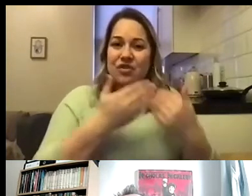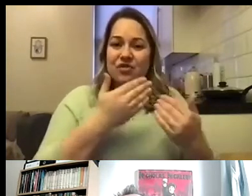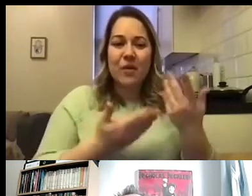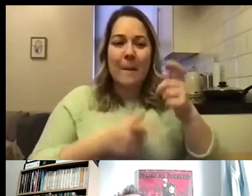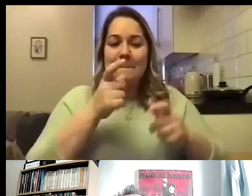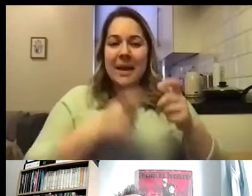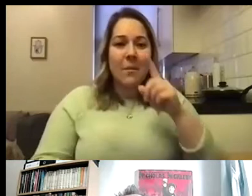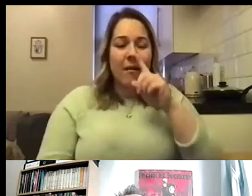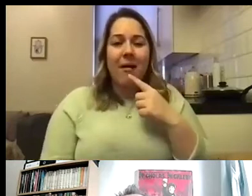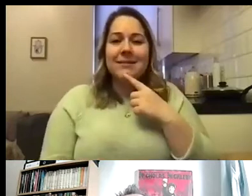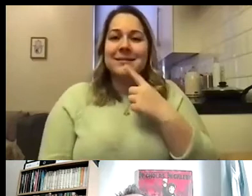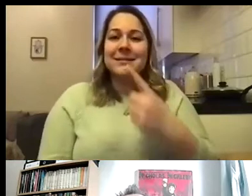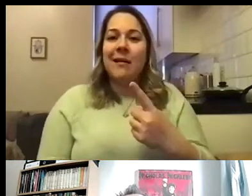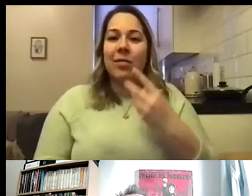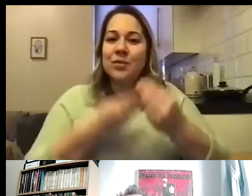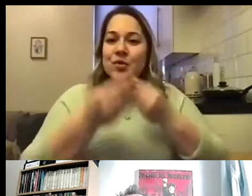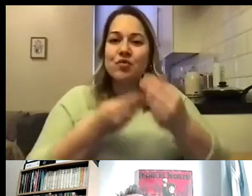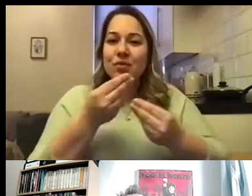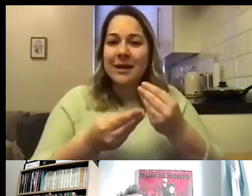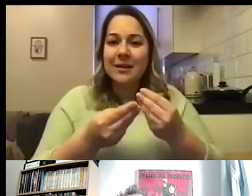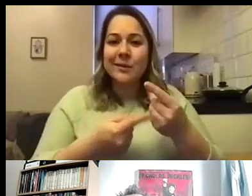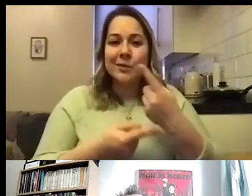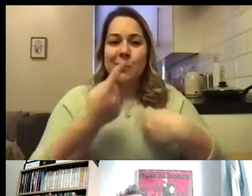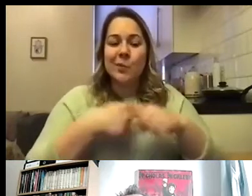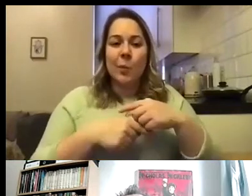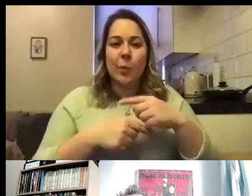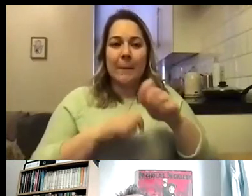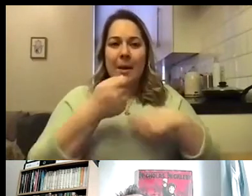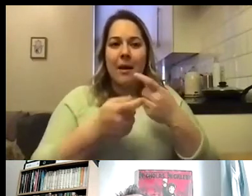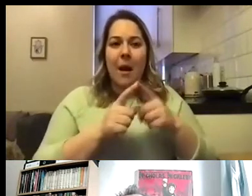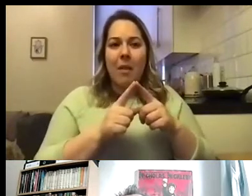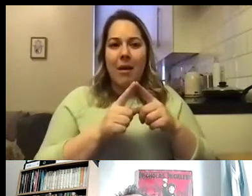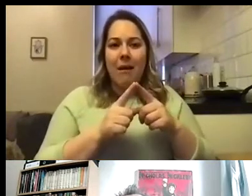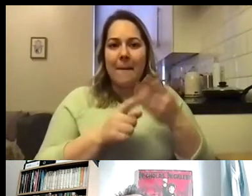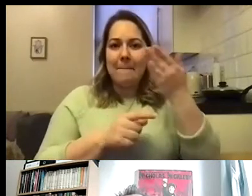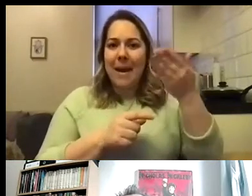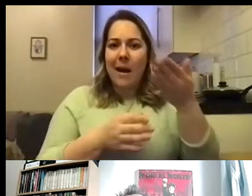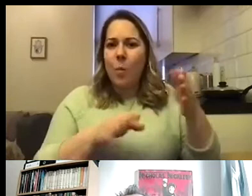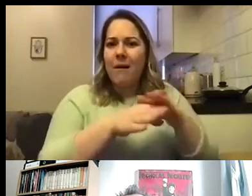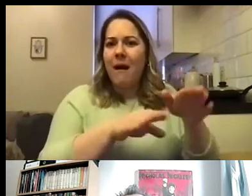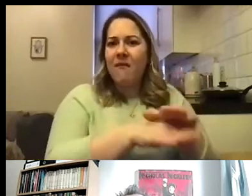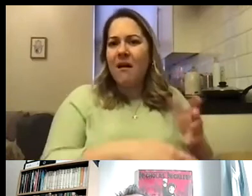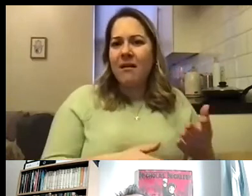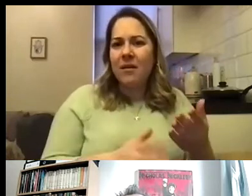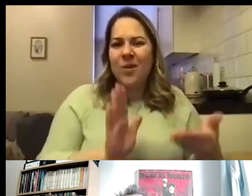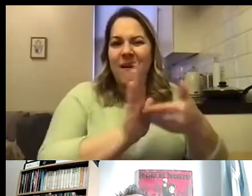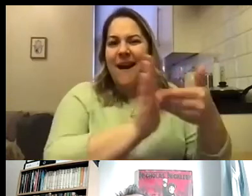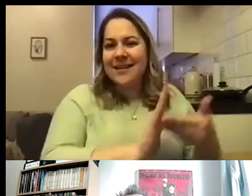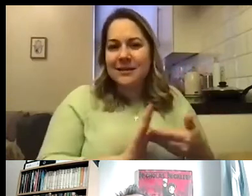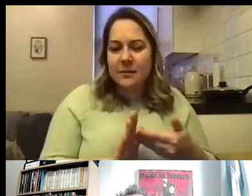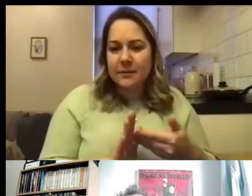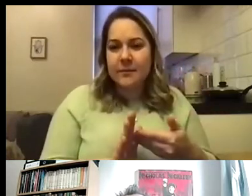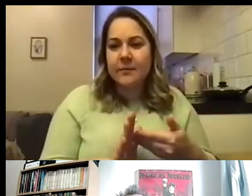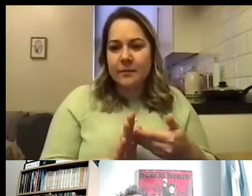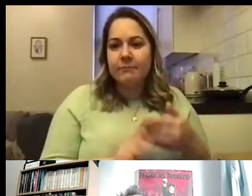tell those stories, I think that is what we do. And I know, sort of moving over to Kim,